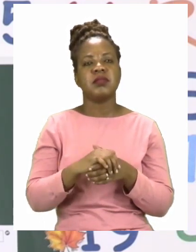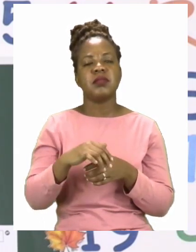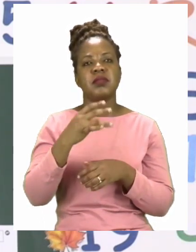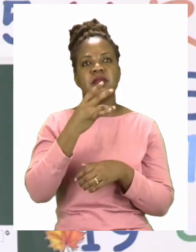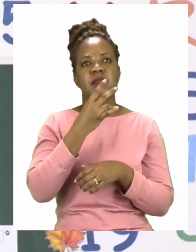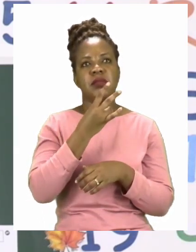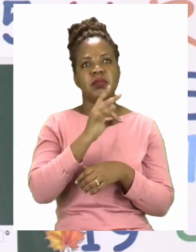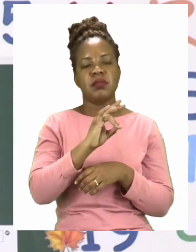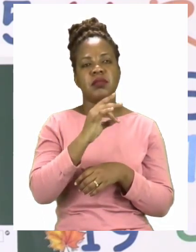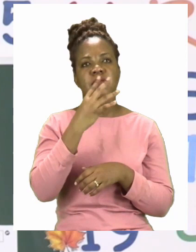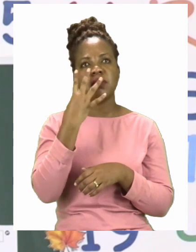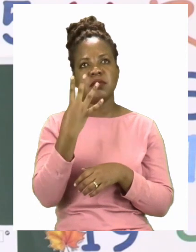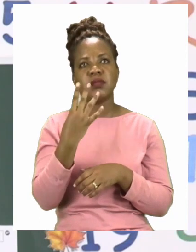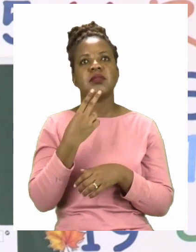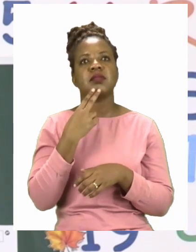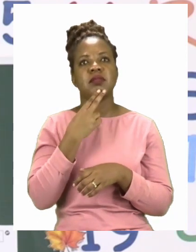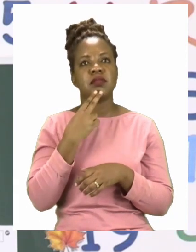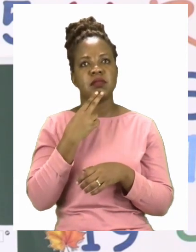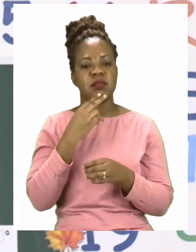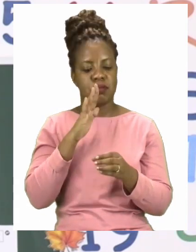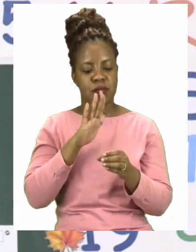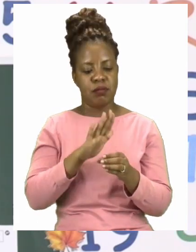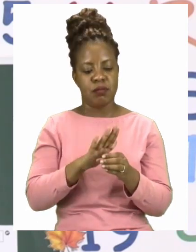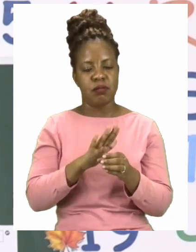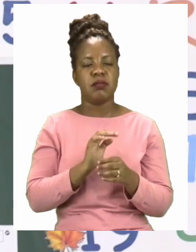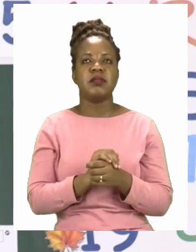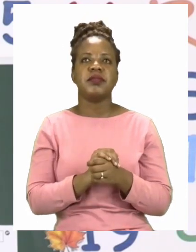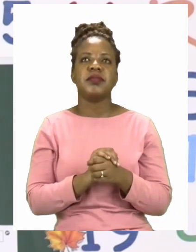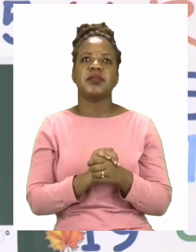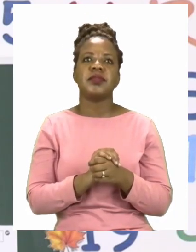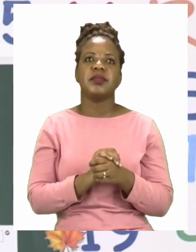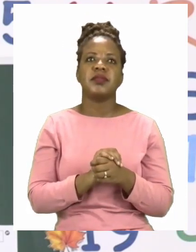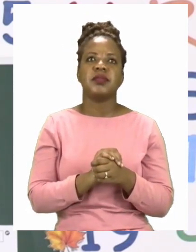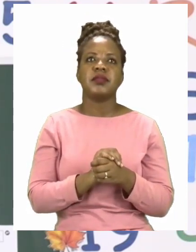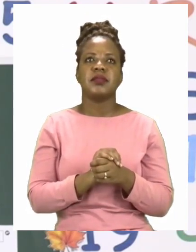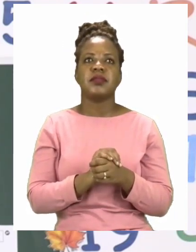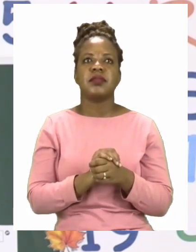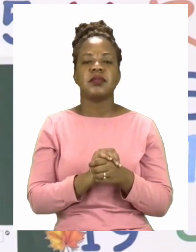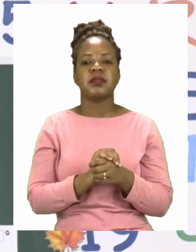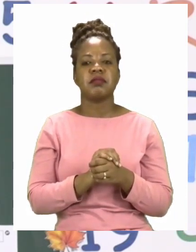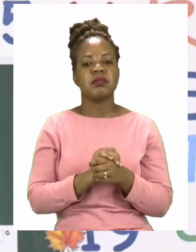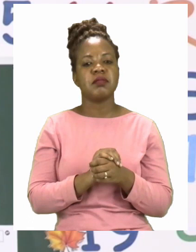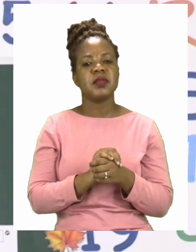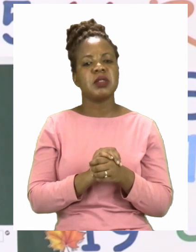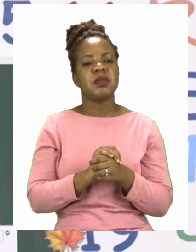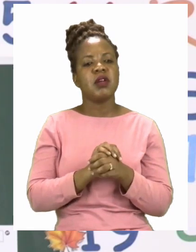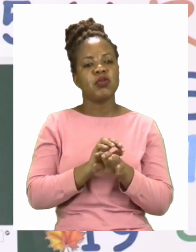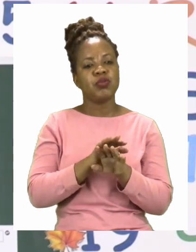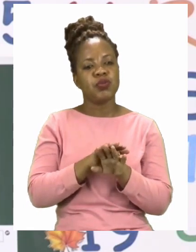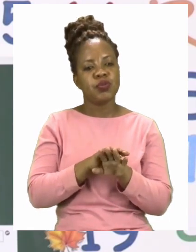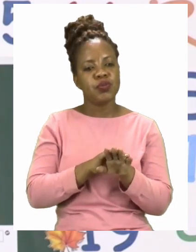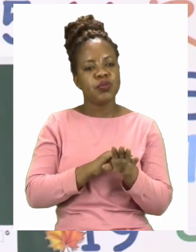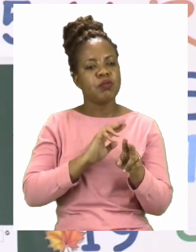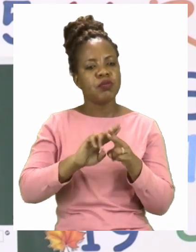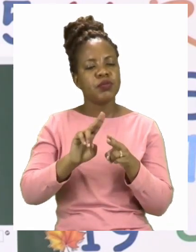74 pencils are left. So I'd like you to please take your time. When you're done with